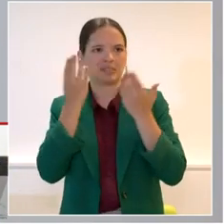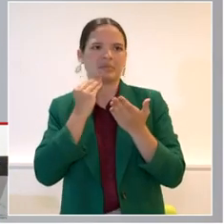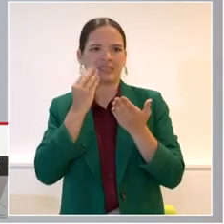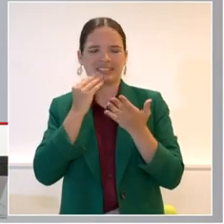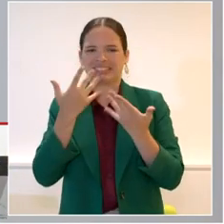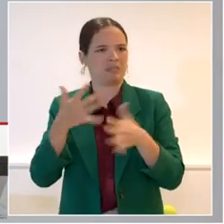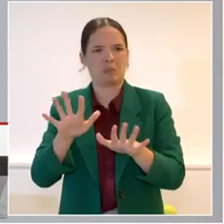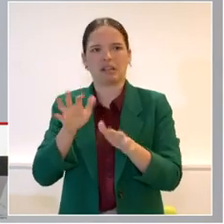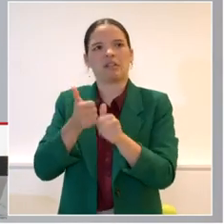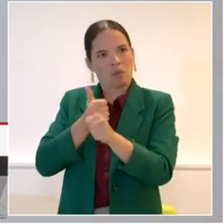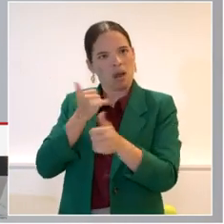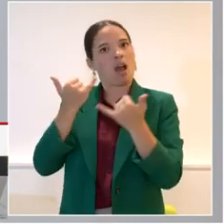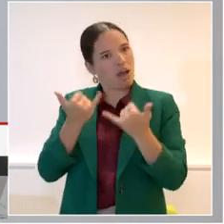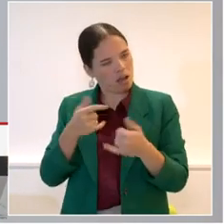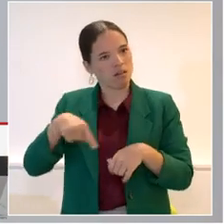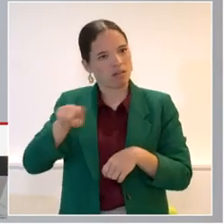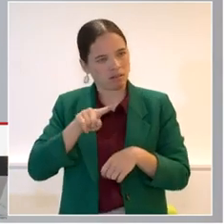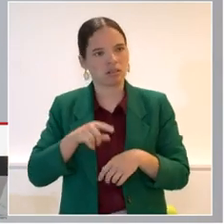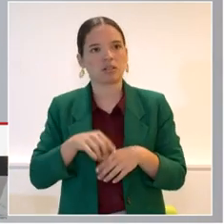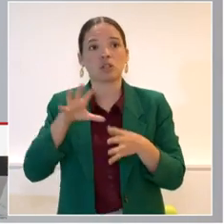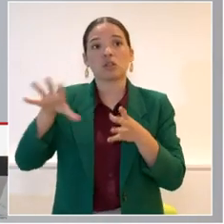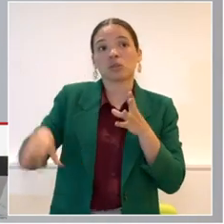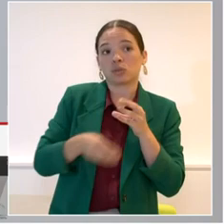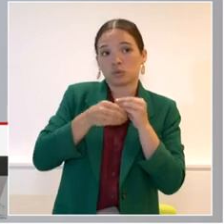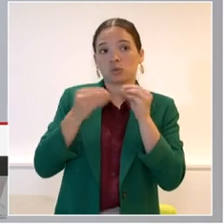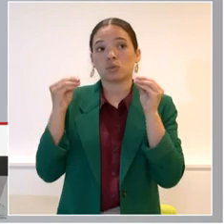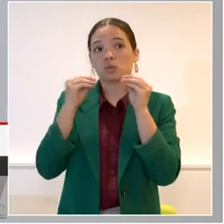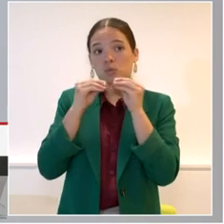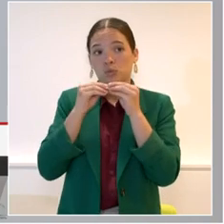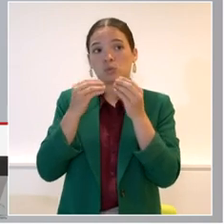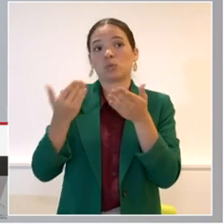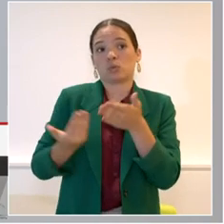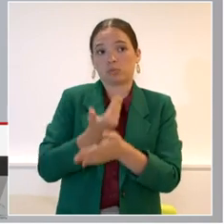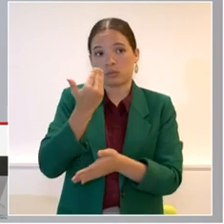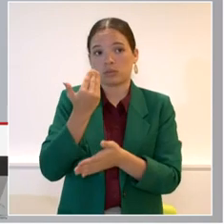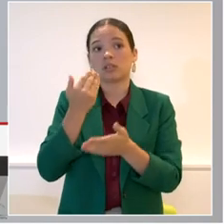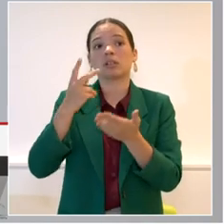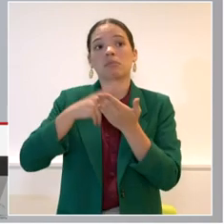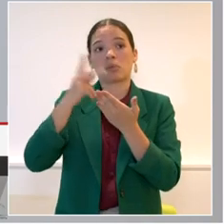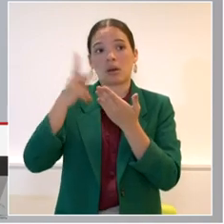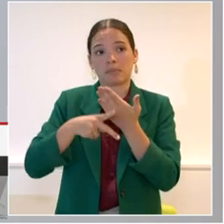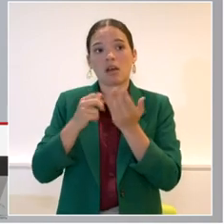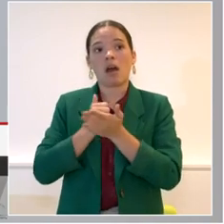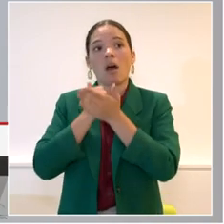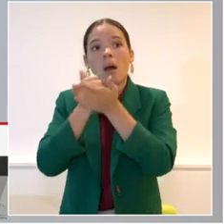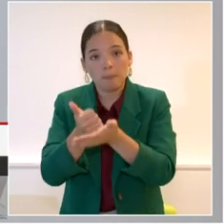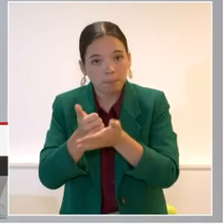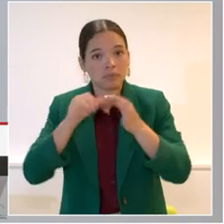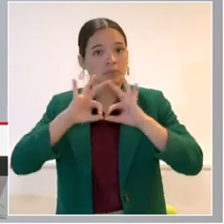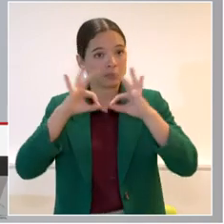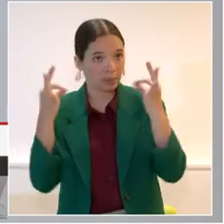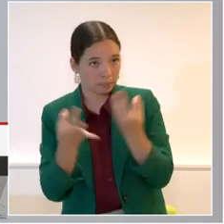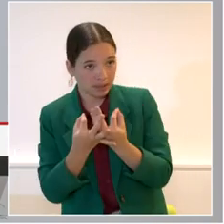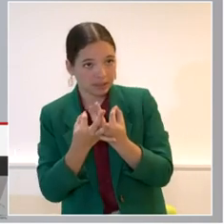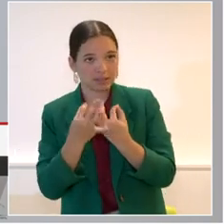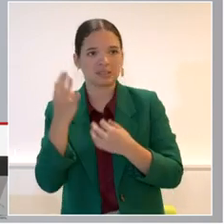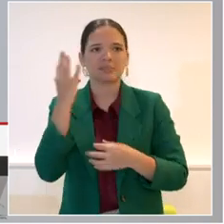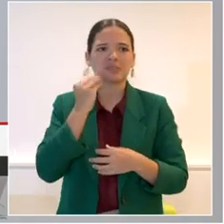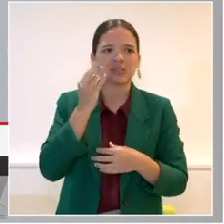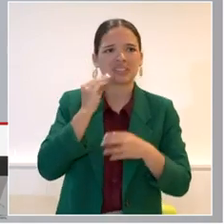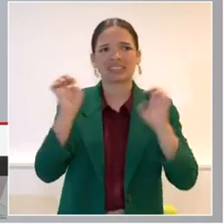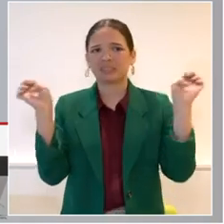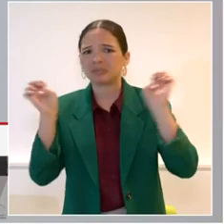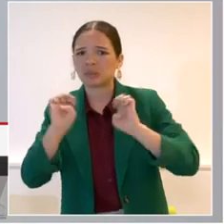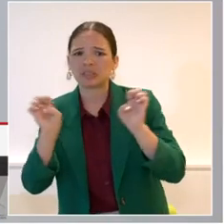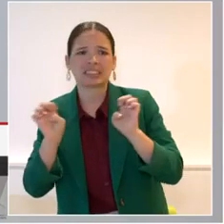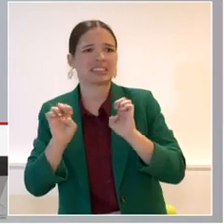tool that will continue to help families who have experienced emergencies like you just heard.